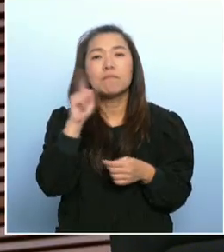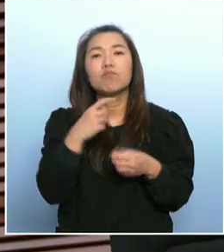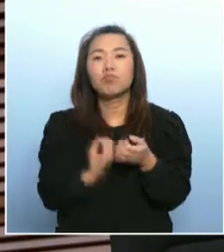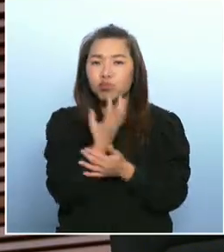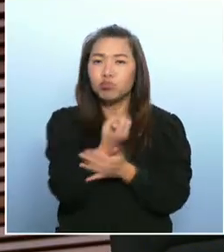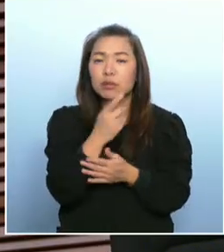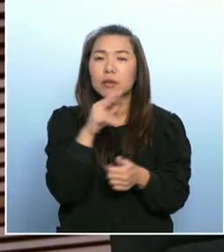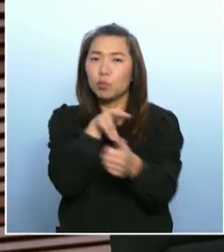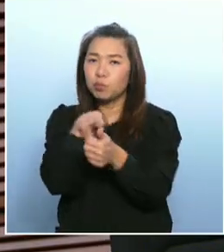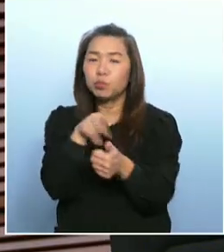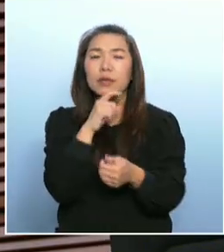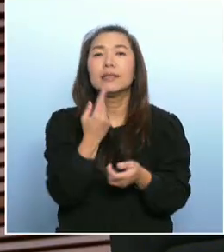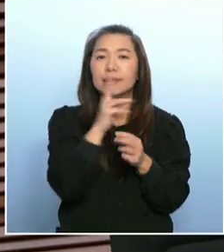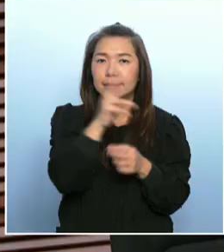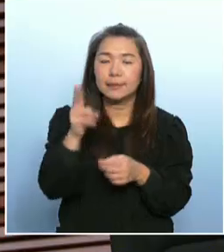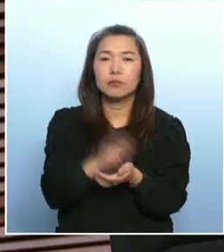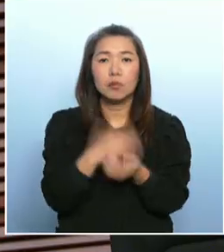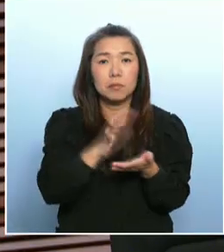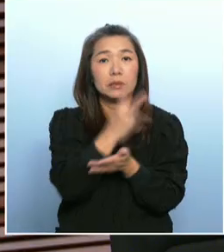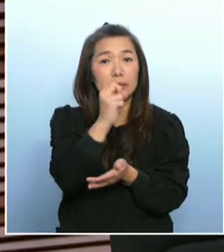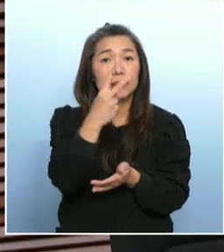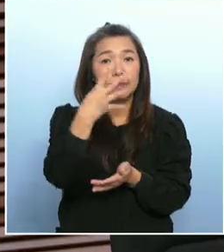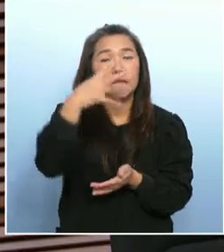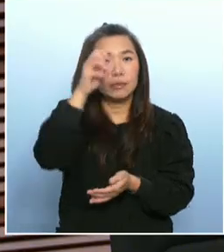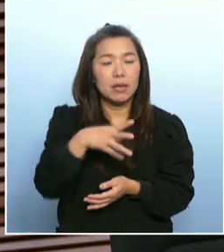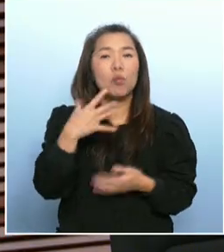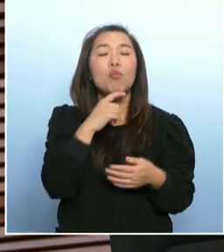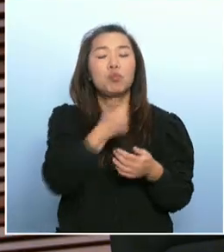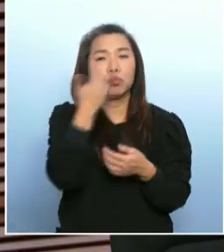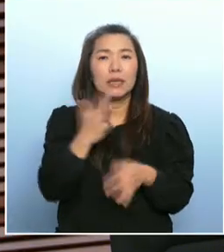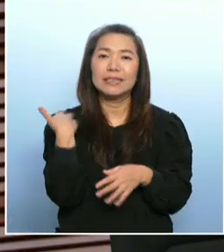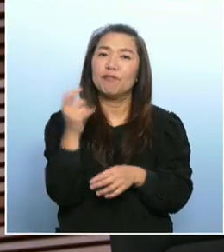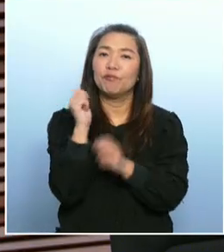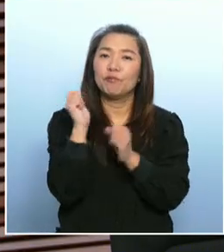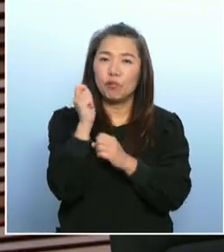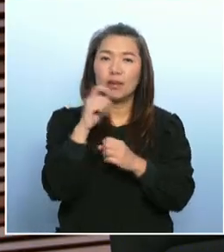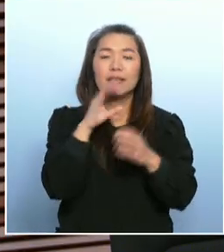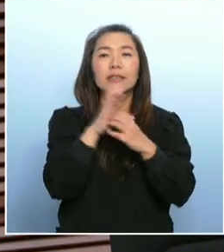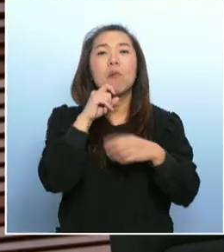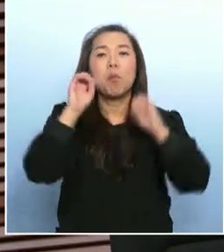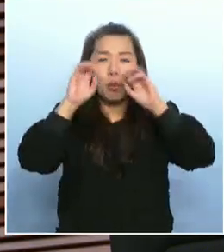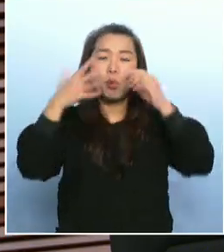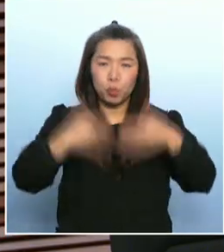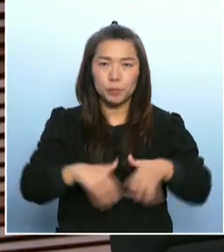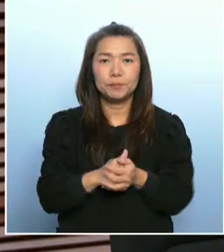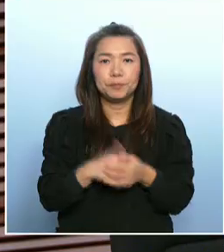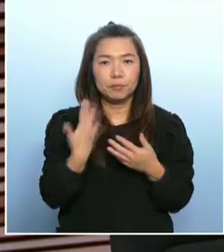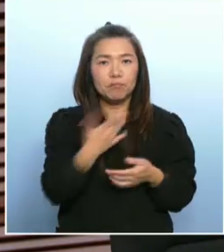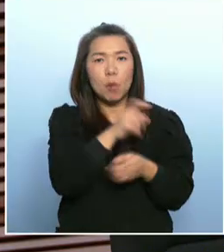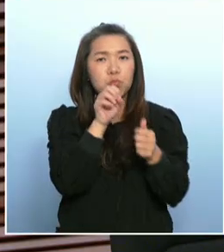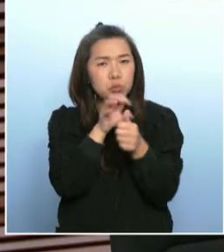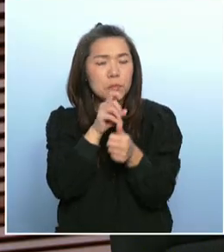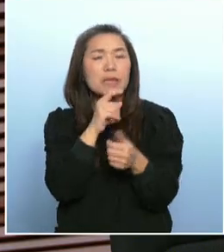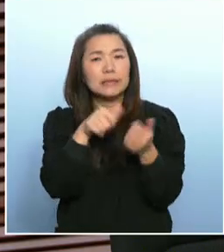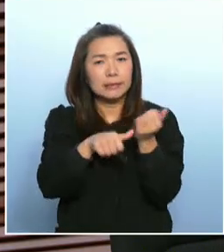Committee on Review of Manpower for Healthcare Services in RCH to offer advice and steer on the study, and we have reported the results